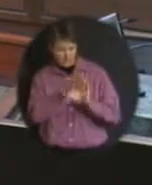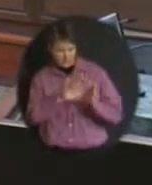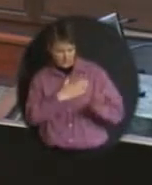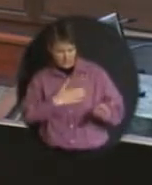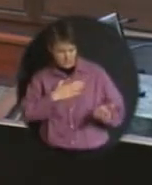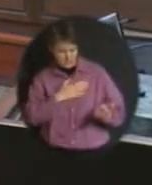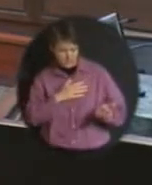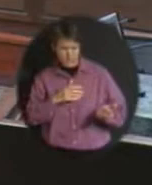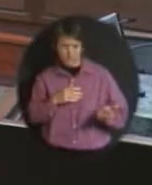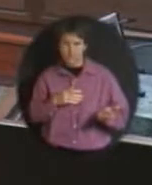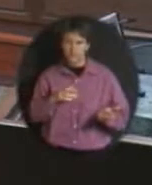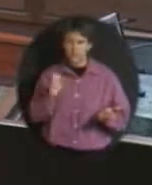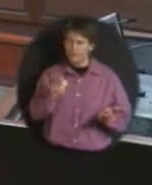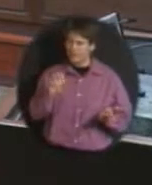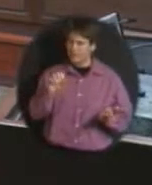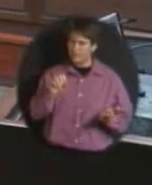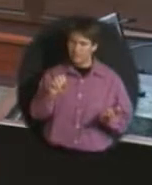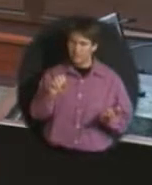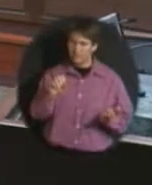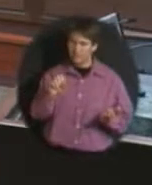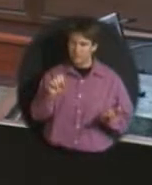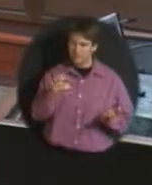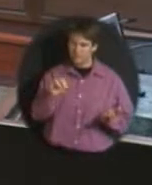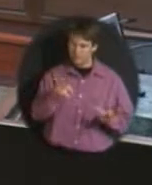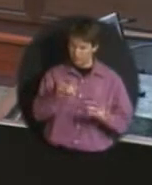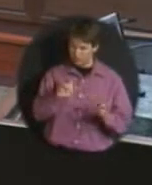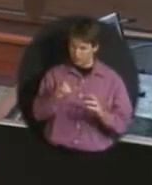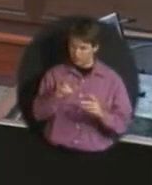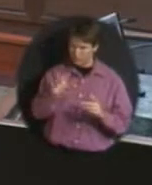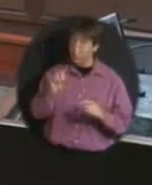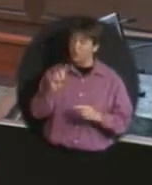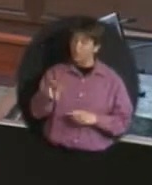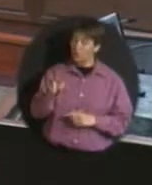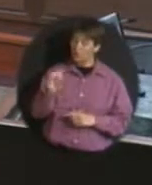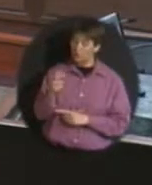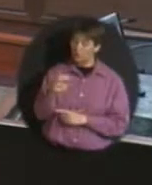is prepared to. Okay, thank you. Dr. Shirk?